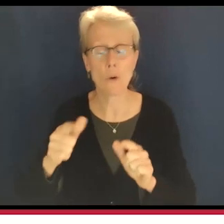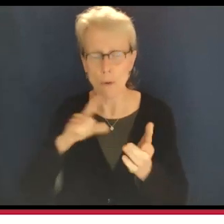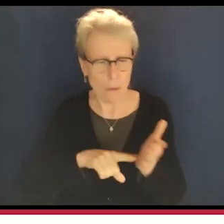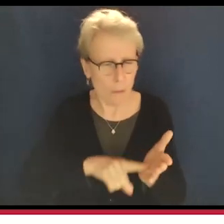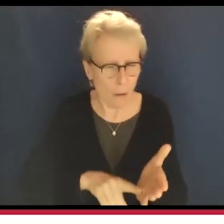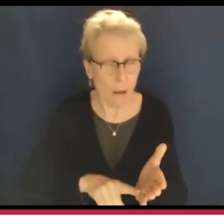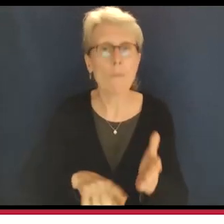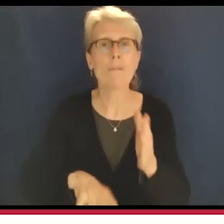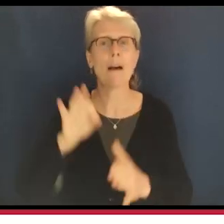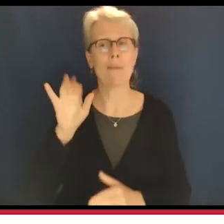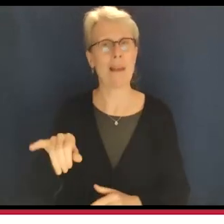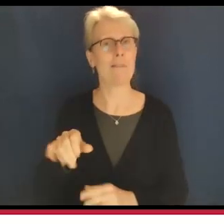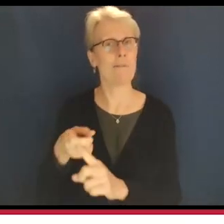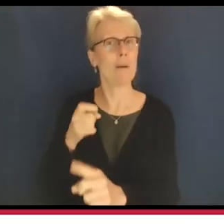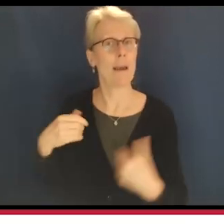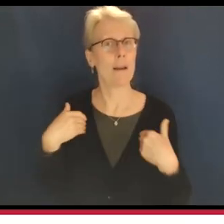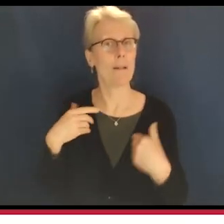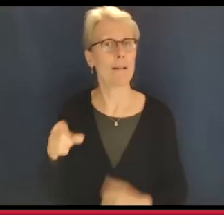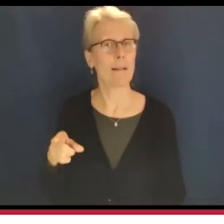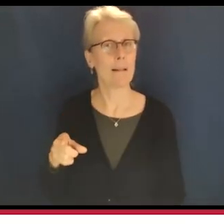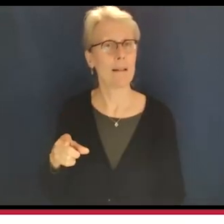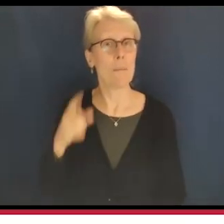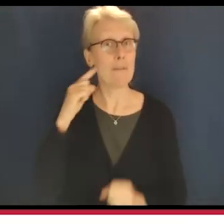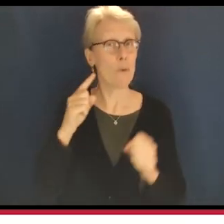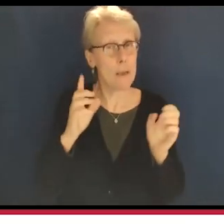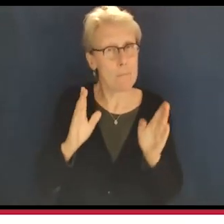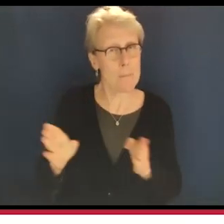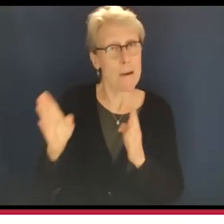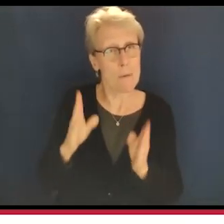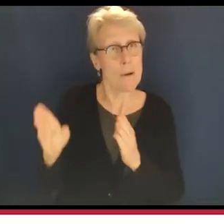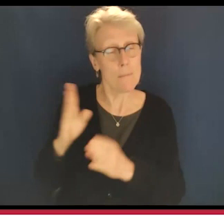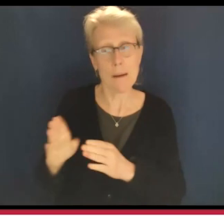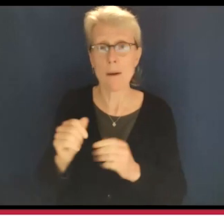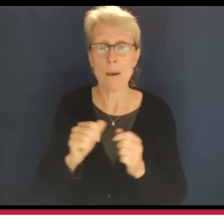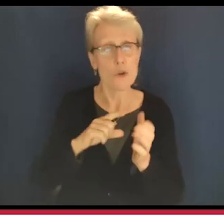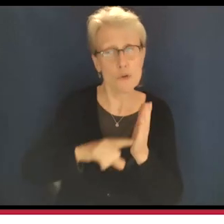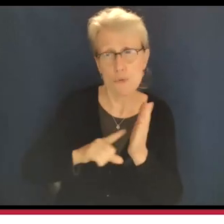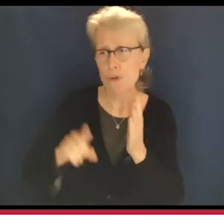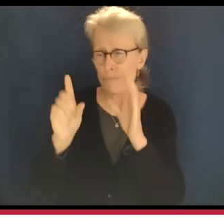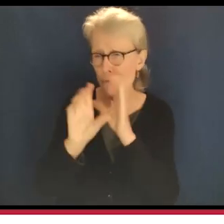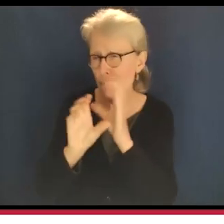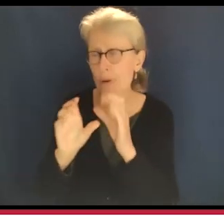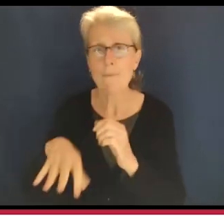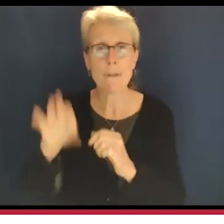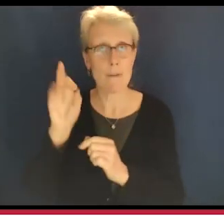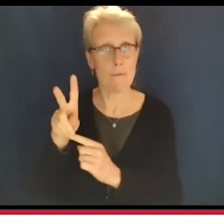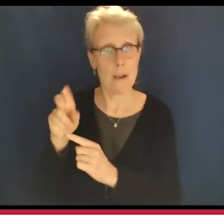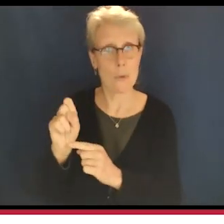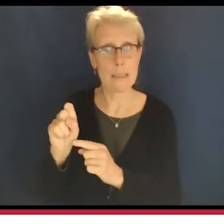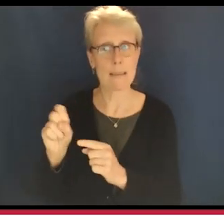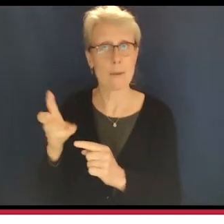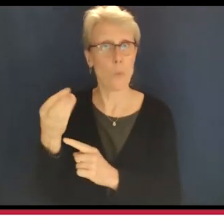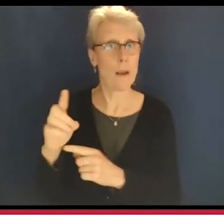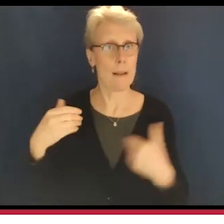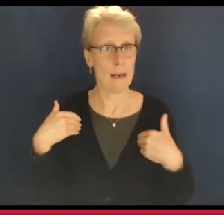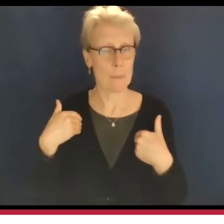How much has outbreak preparedness depended on our ability to do zoonotic viral discovery in wildlife? In other words, is